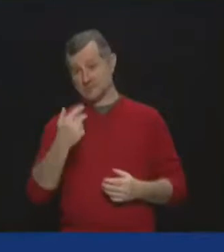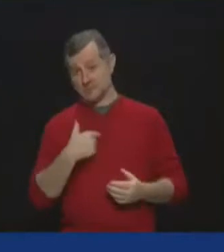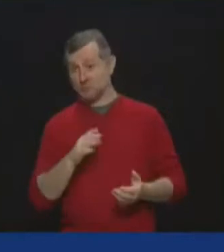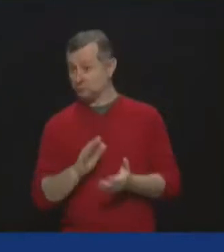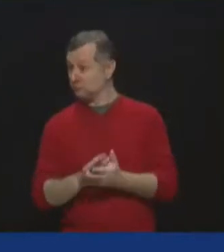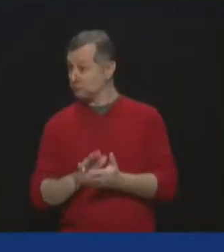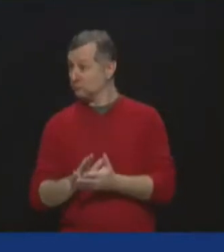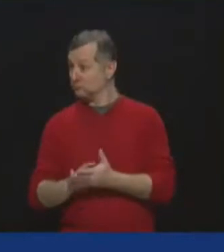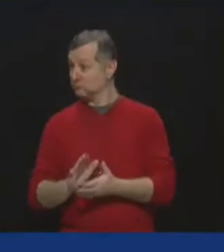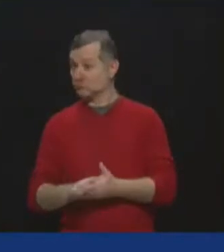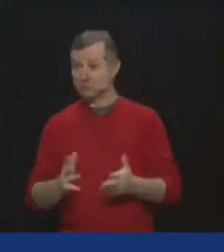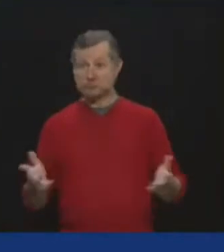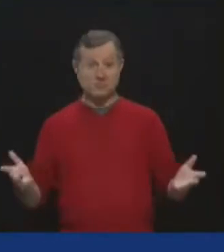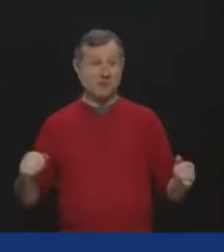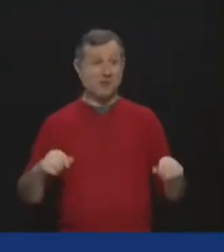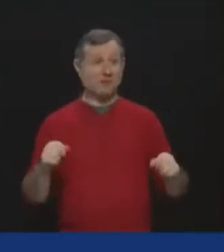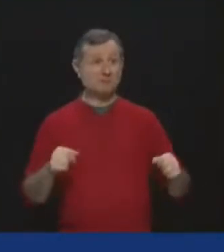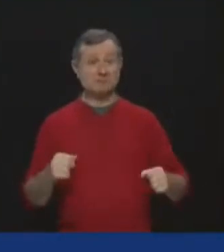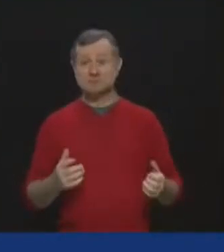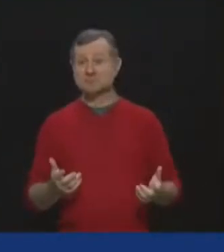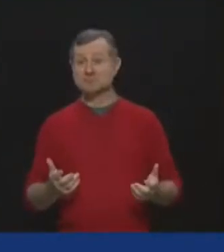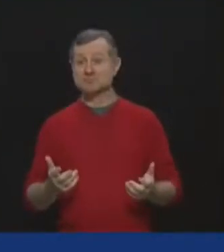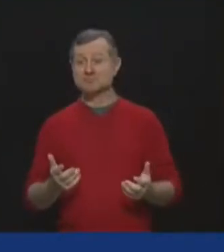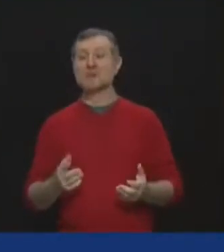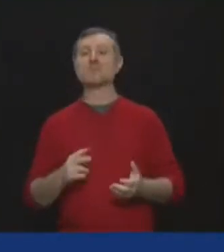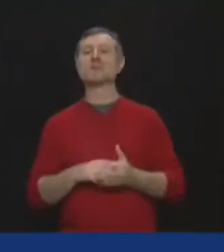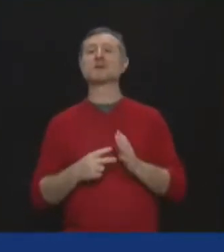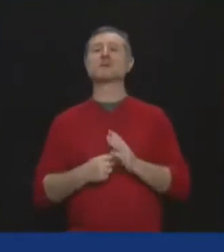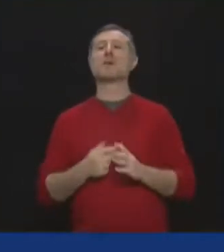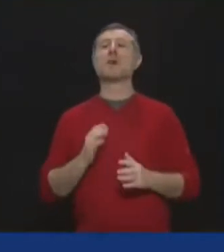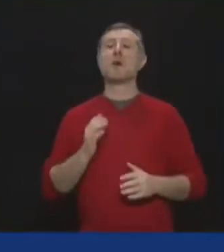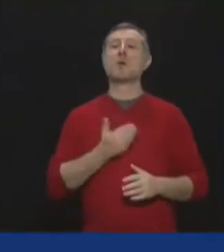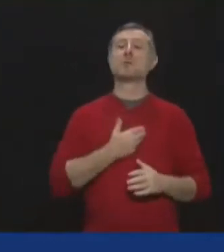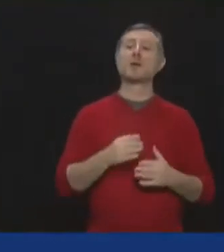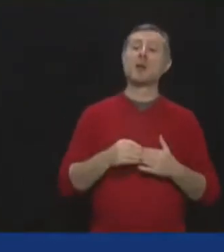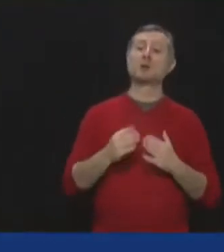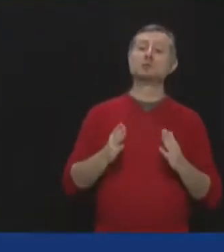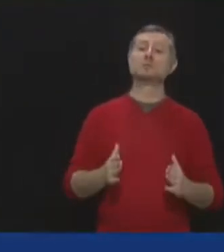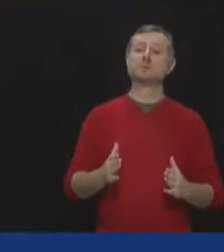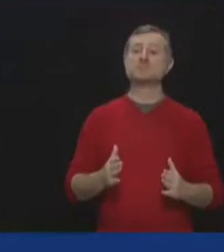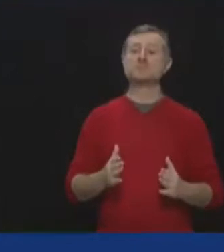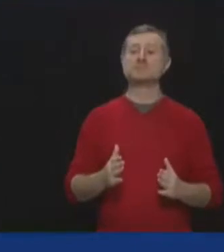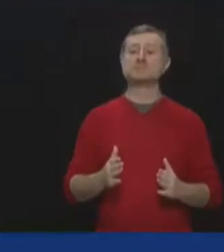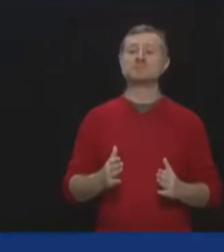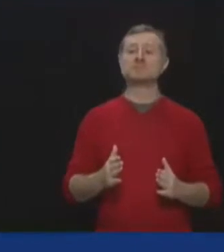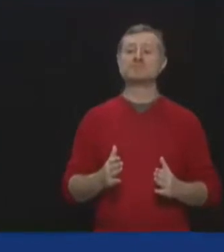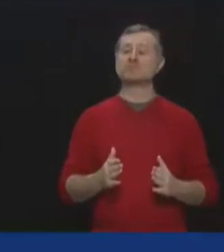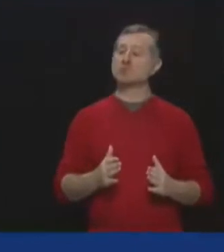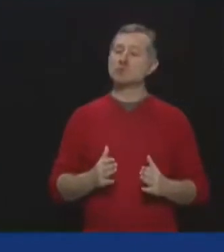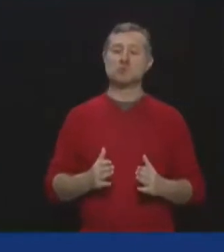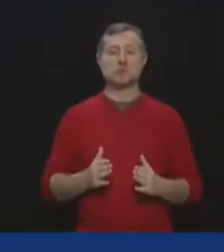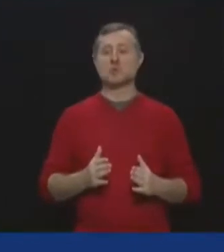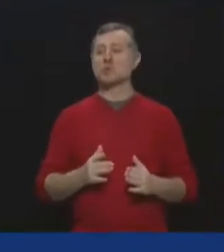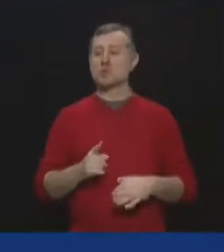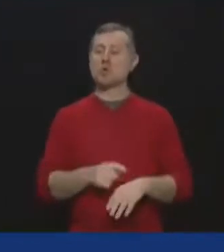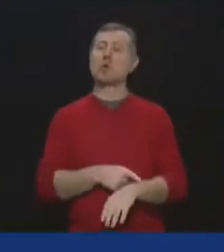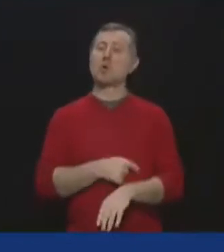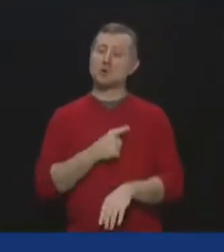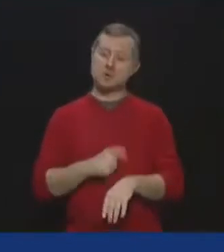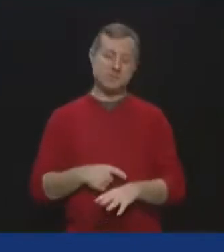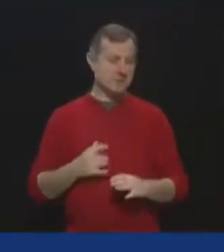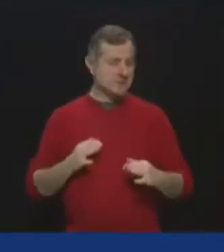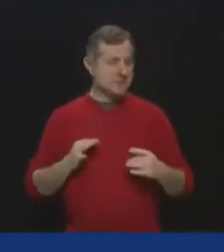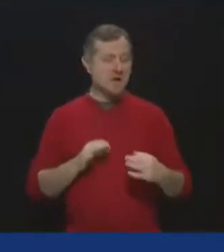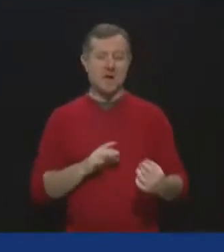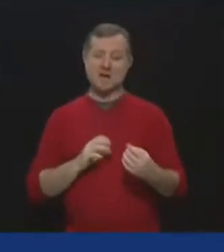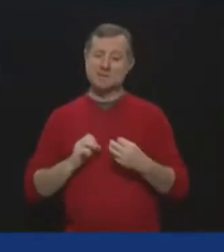we are saying is our leadership came in a very late date in a time that we were